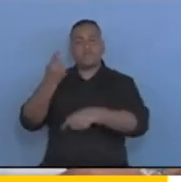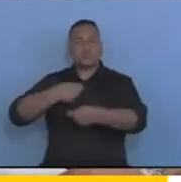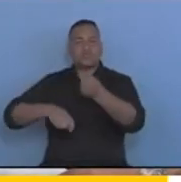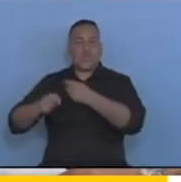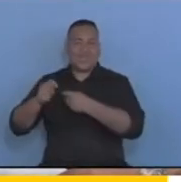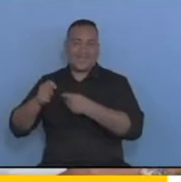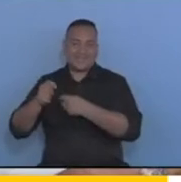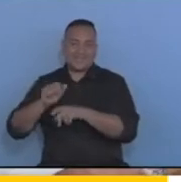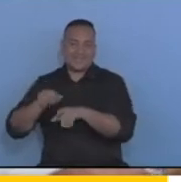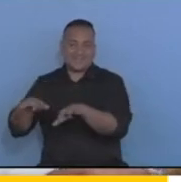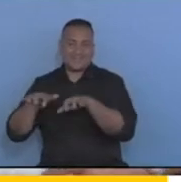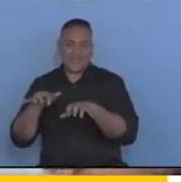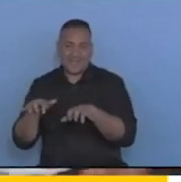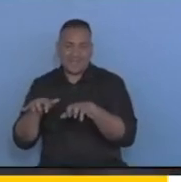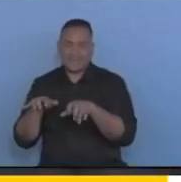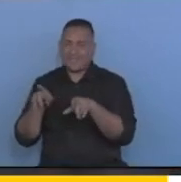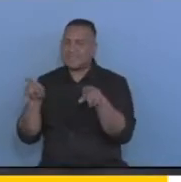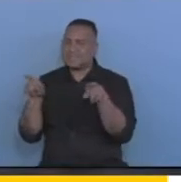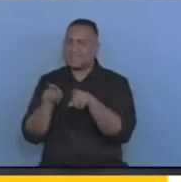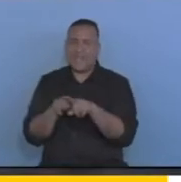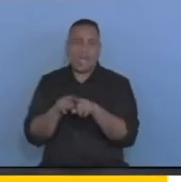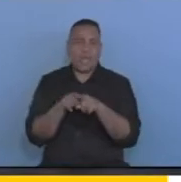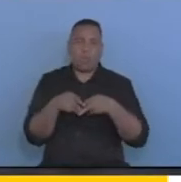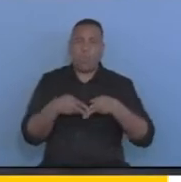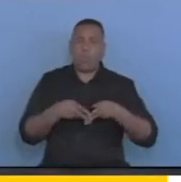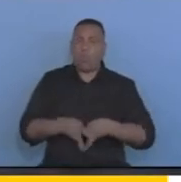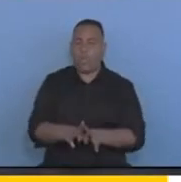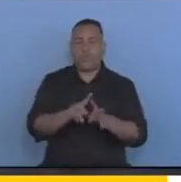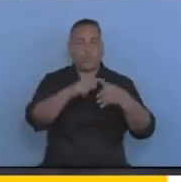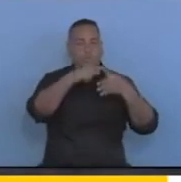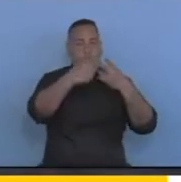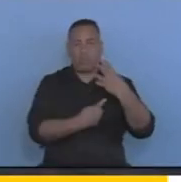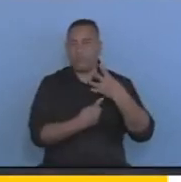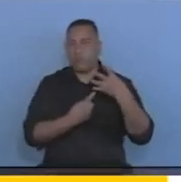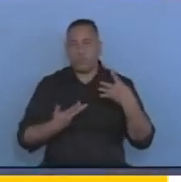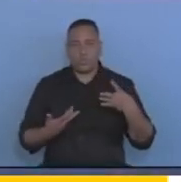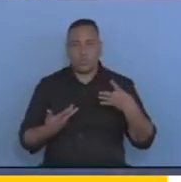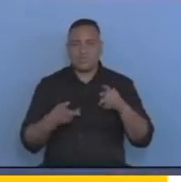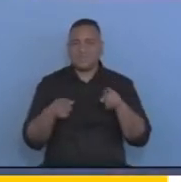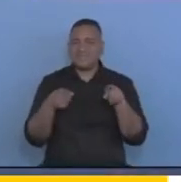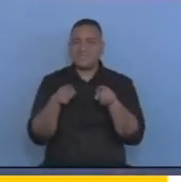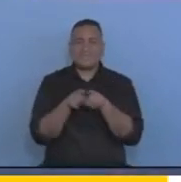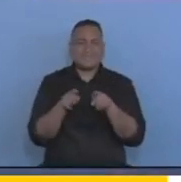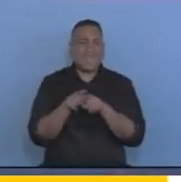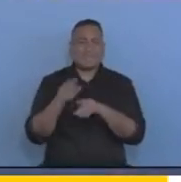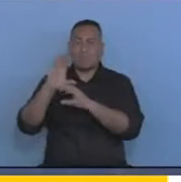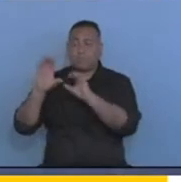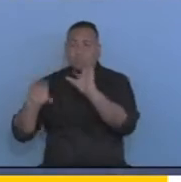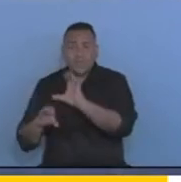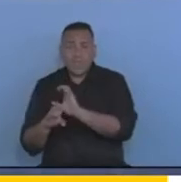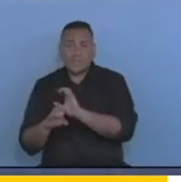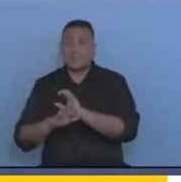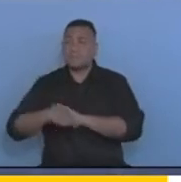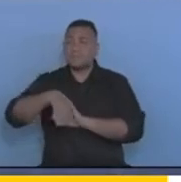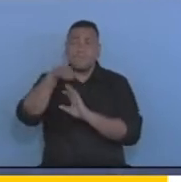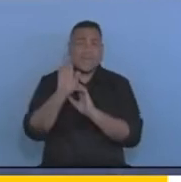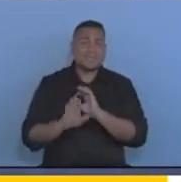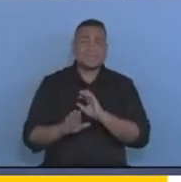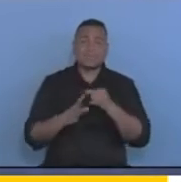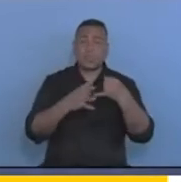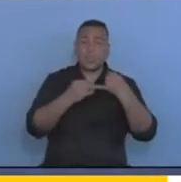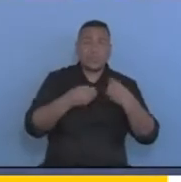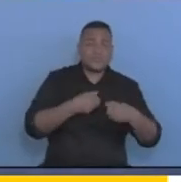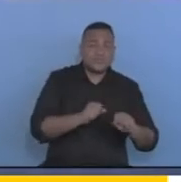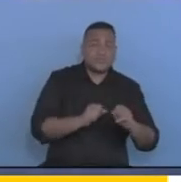the same throughout all the trades on campus. And then that is likewise then for bricklaying? For bricklaying, for painting, for carpentry, and joiner with